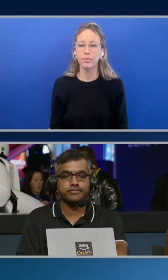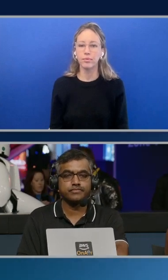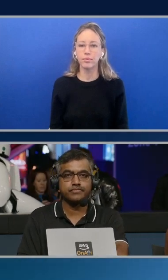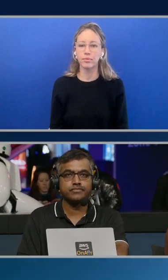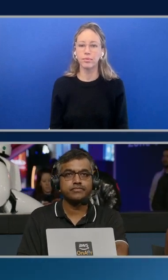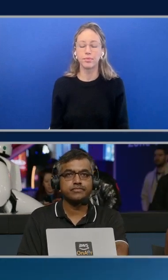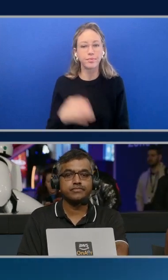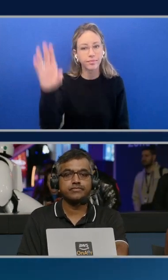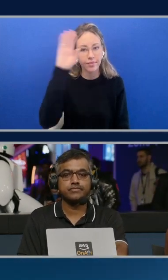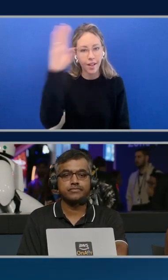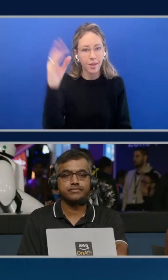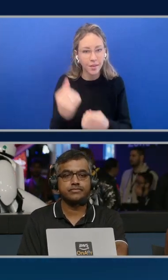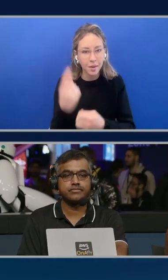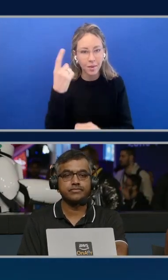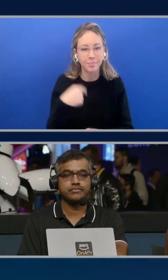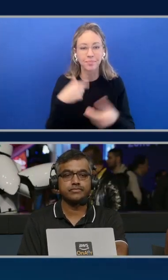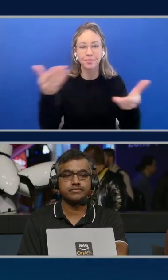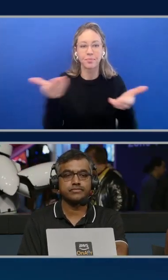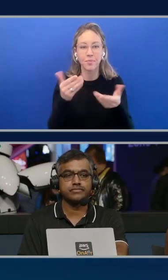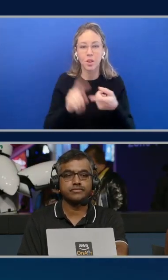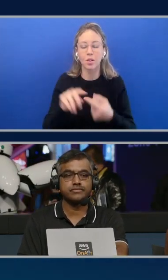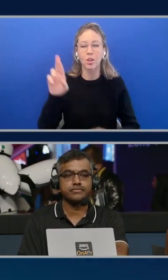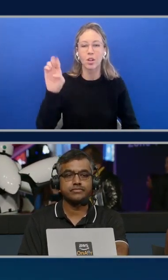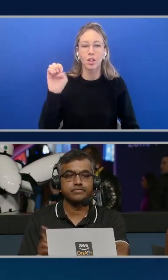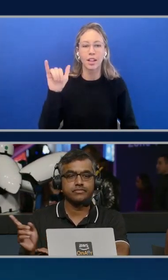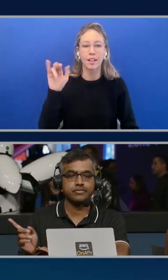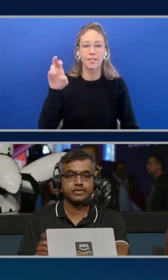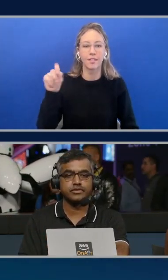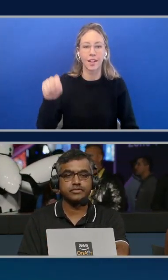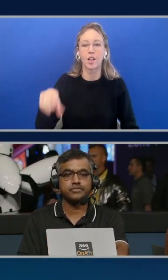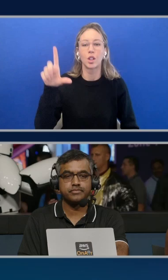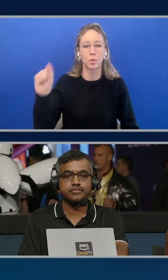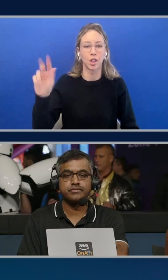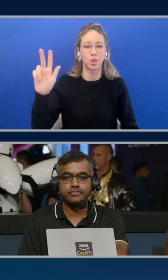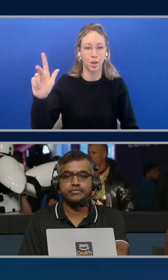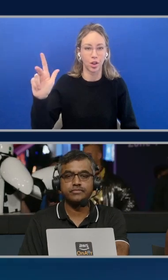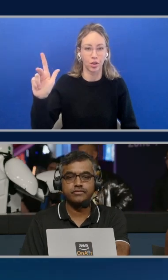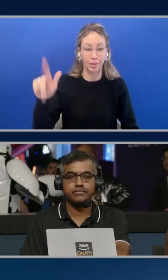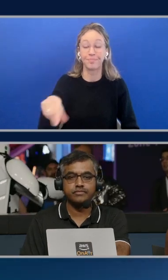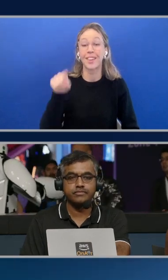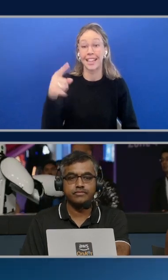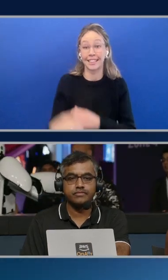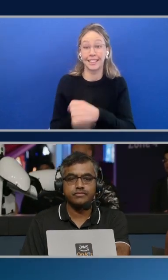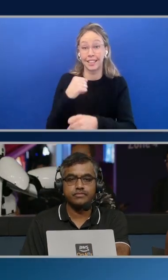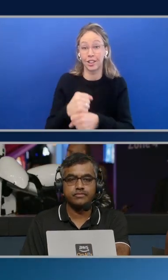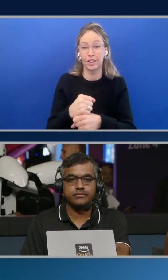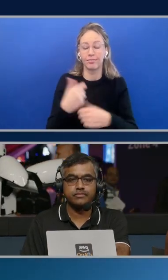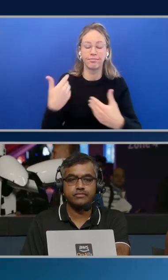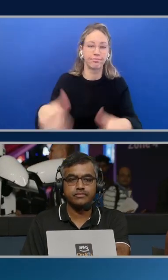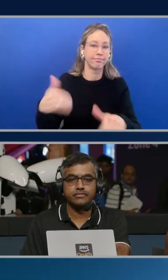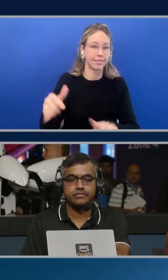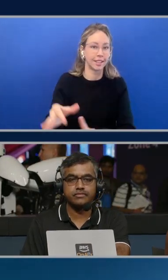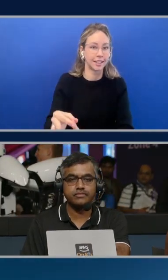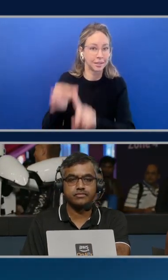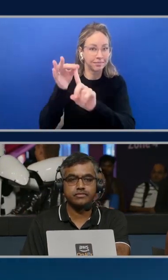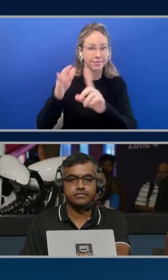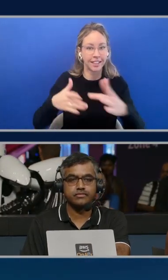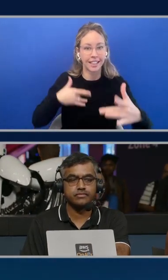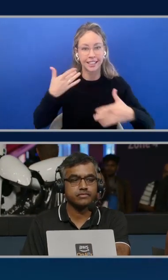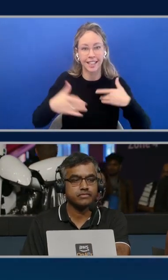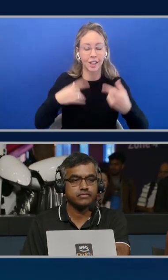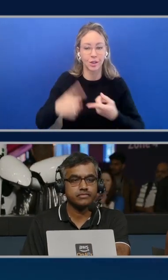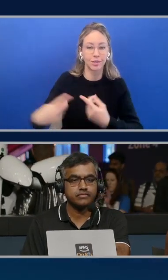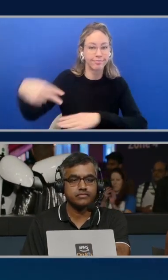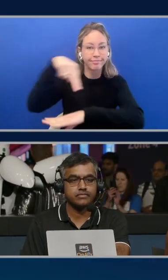Hello, everyone. Welcome to Reinvent 2023. Correct. This year, I'm especially excited to stand on this